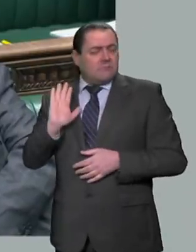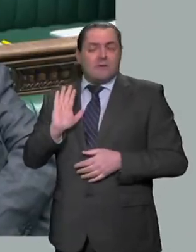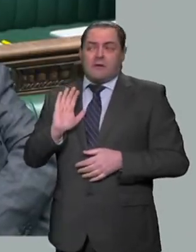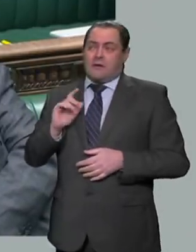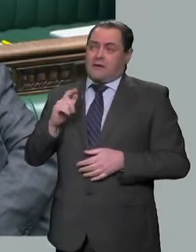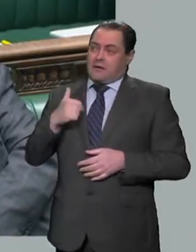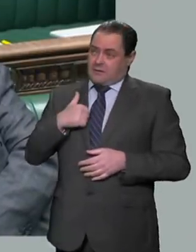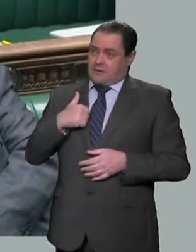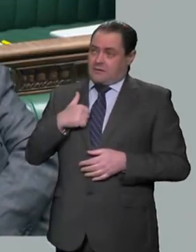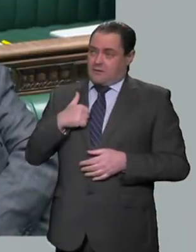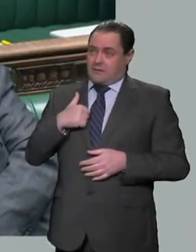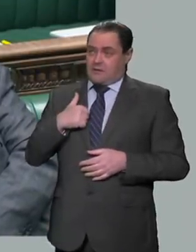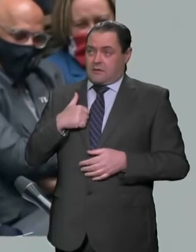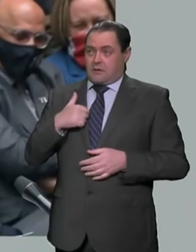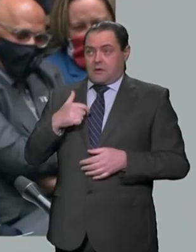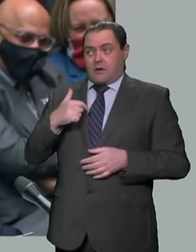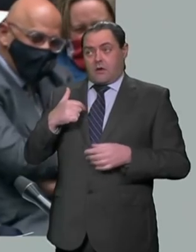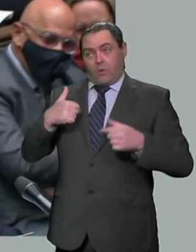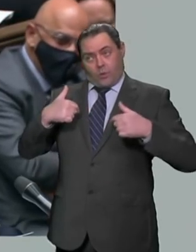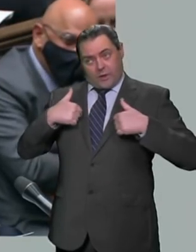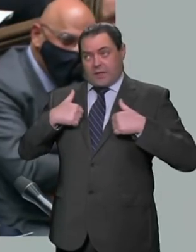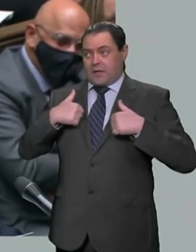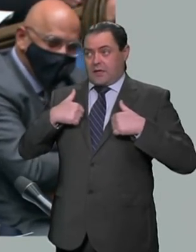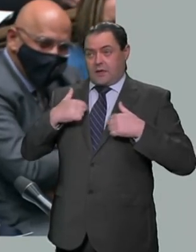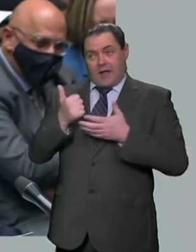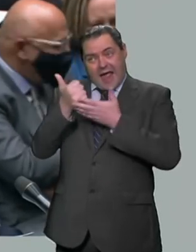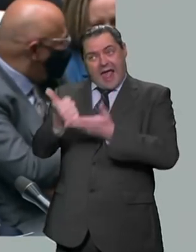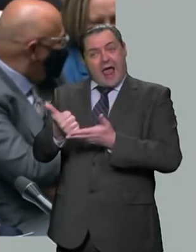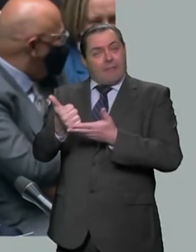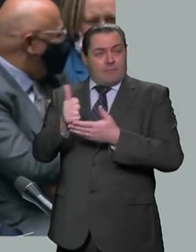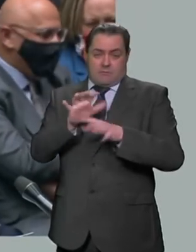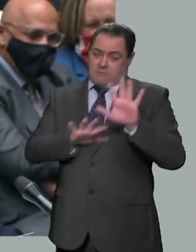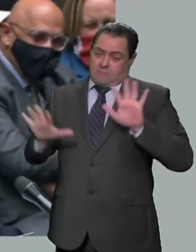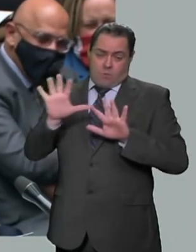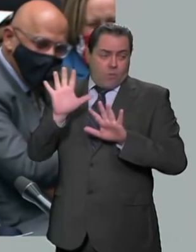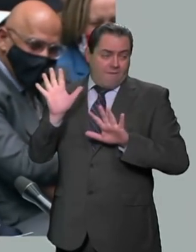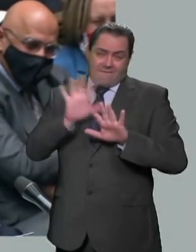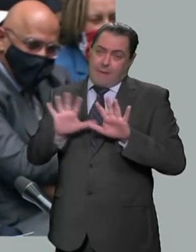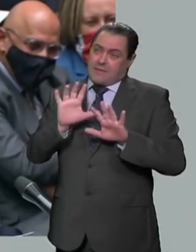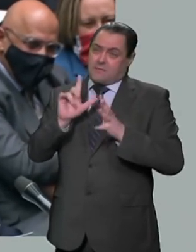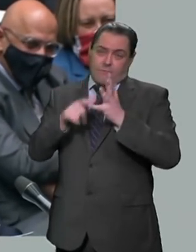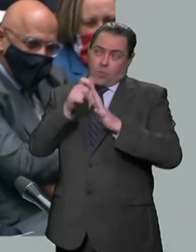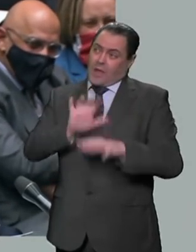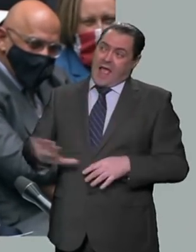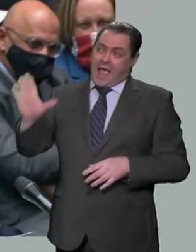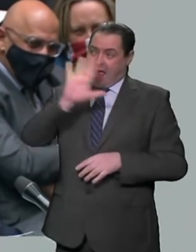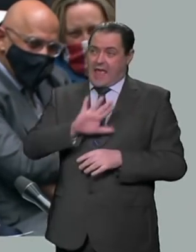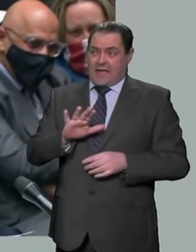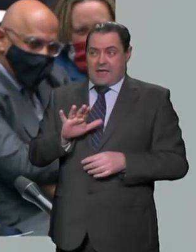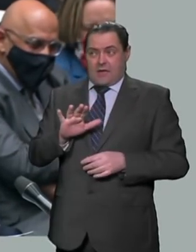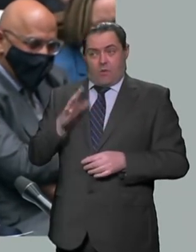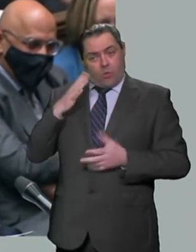what we are doing is helping families up and down the country tapering, making sure